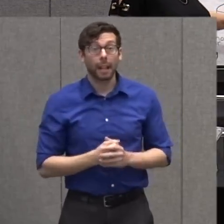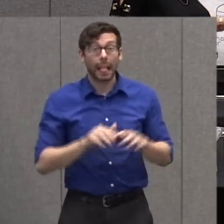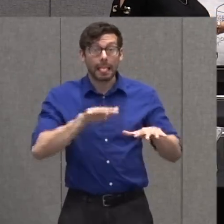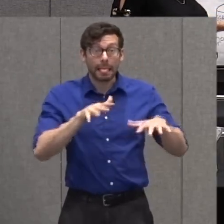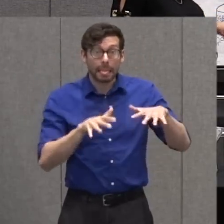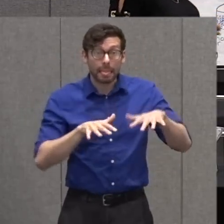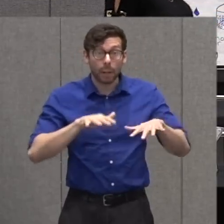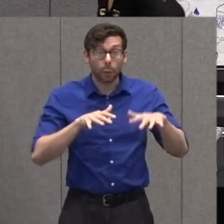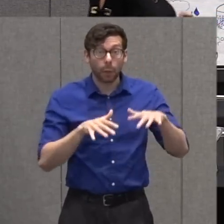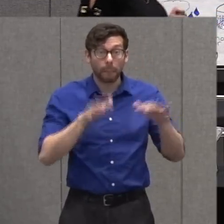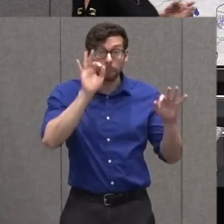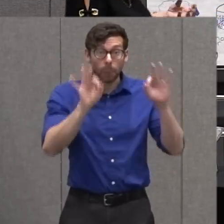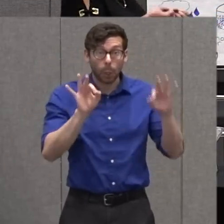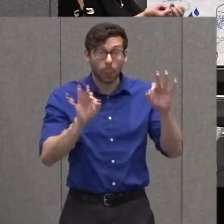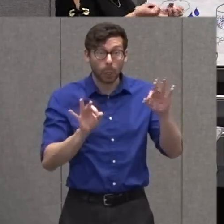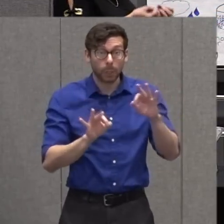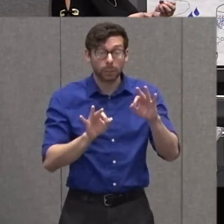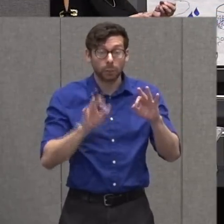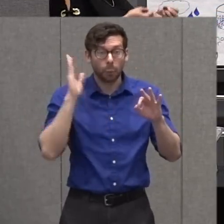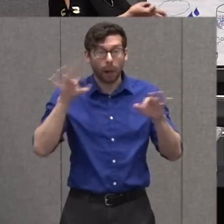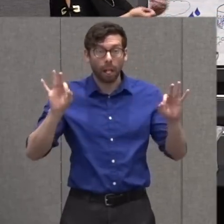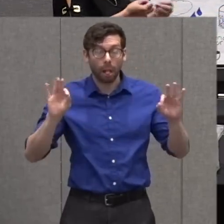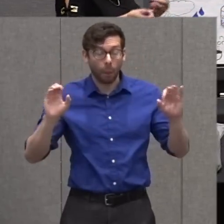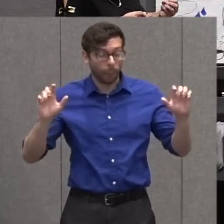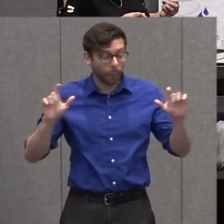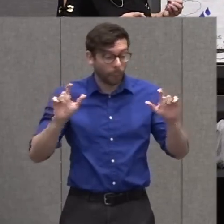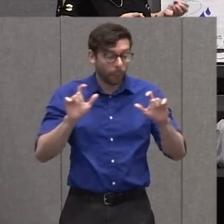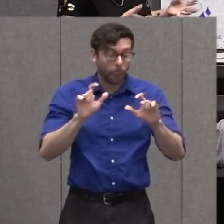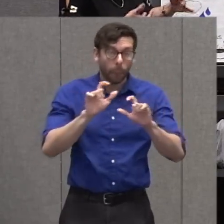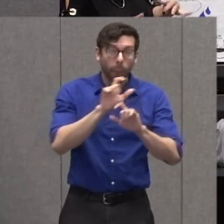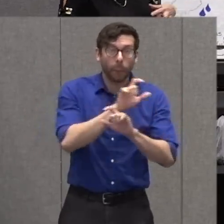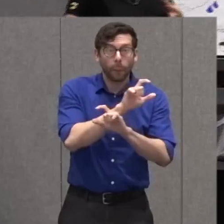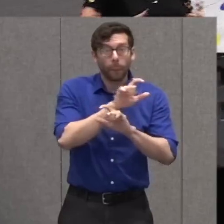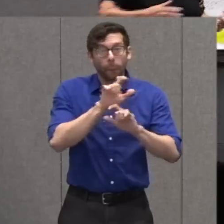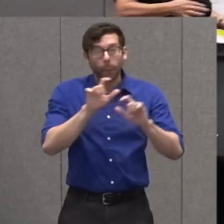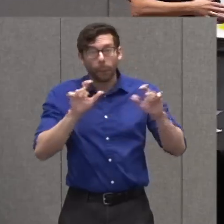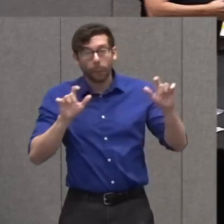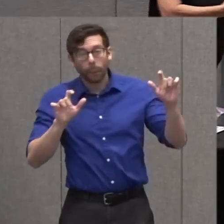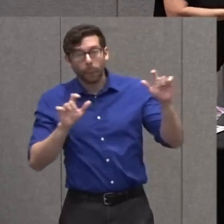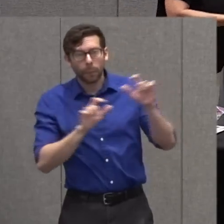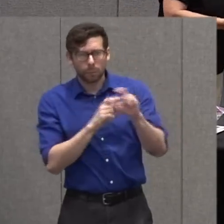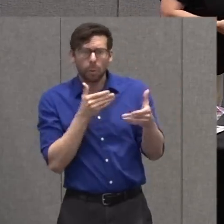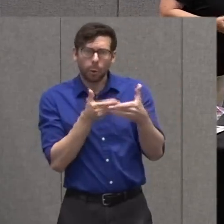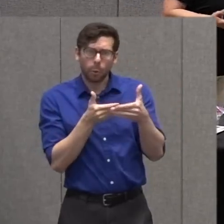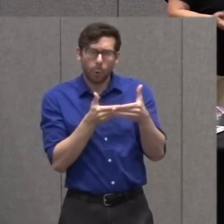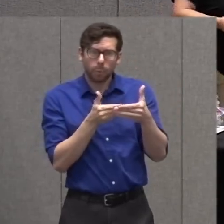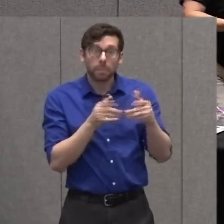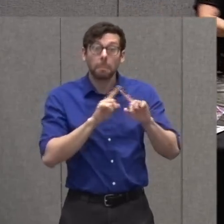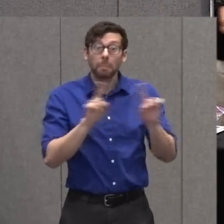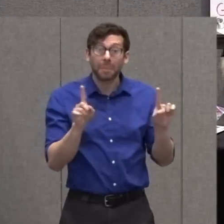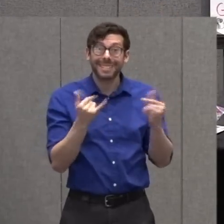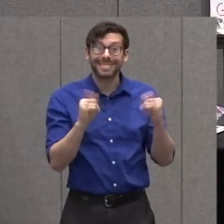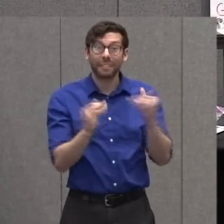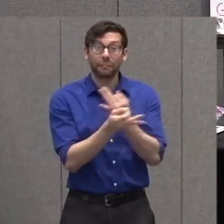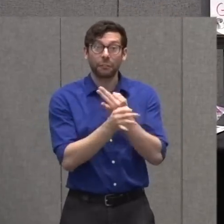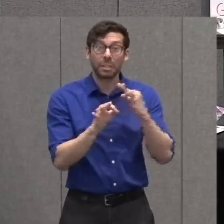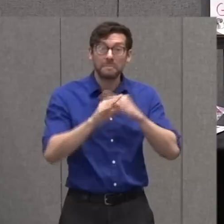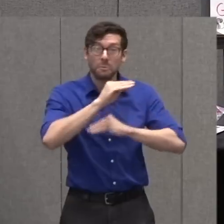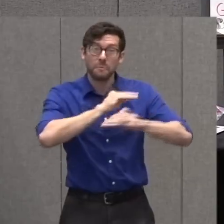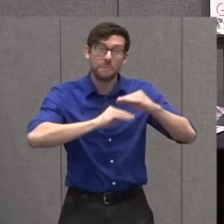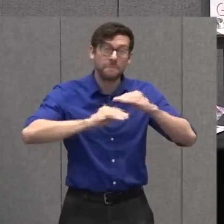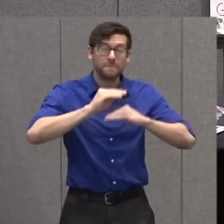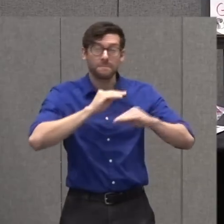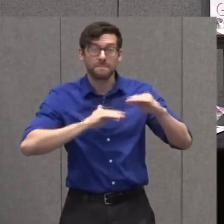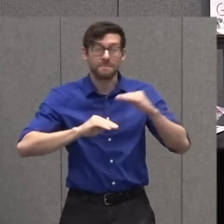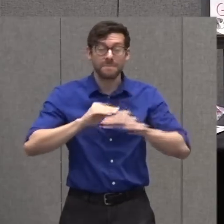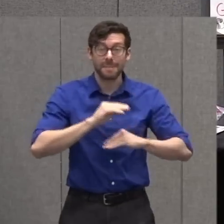slide past one another in that space. They're close together, but they're free to move. Yeah. So, like I said, if we were to pour